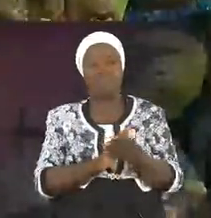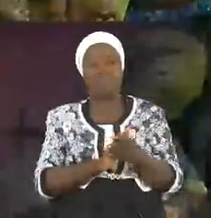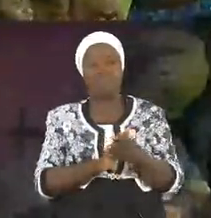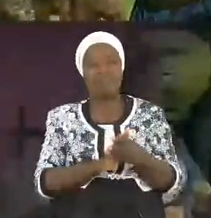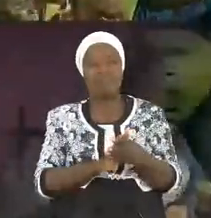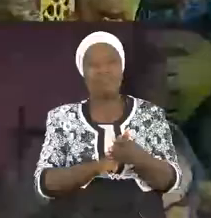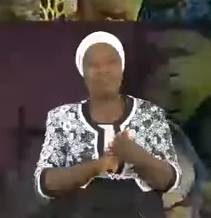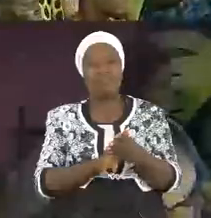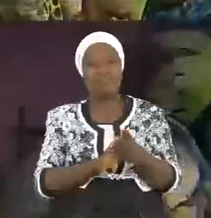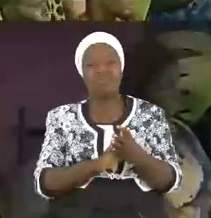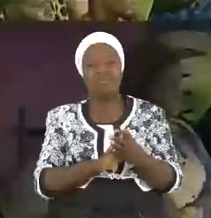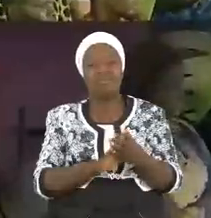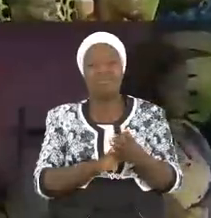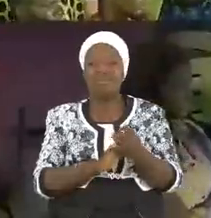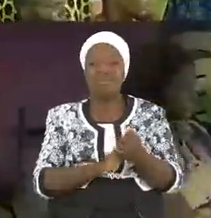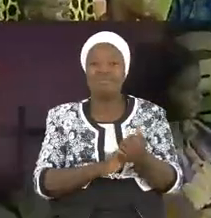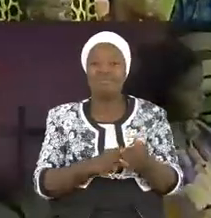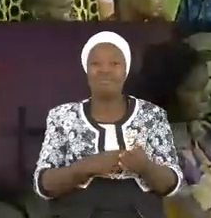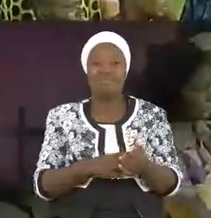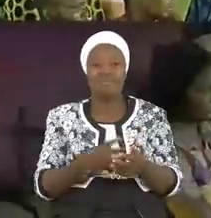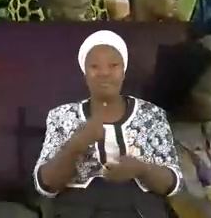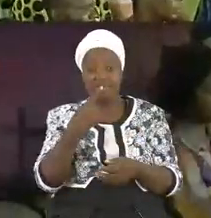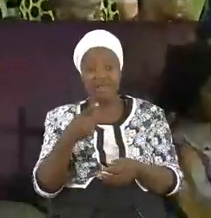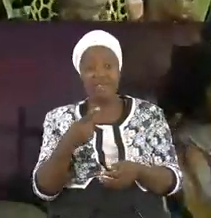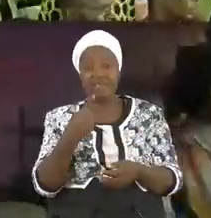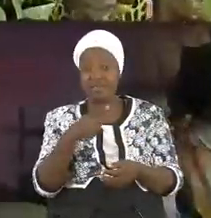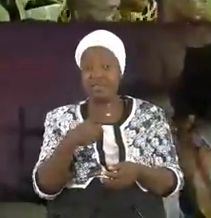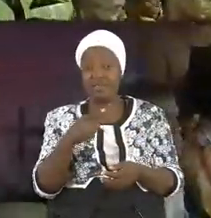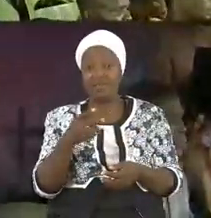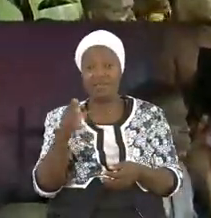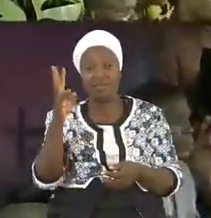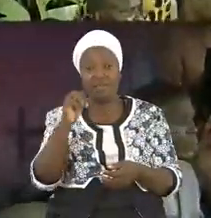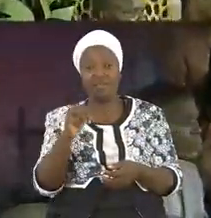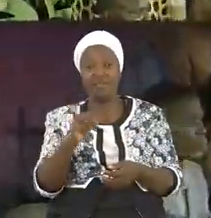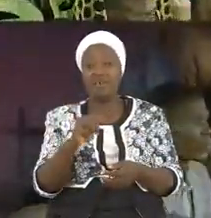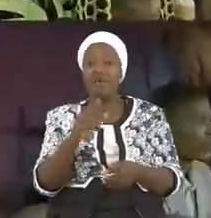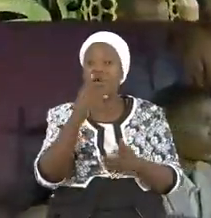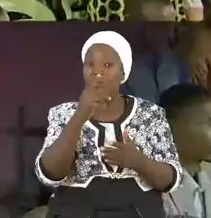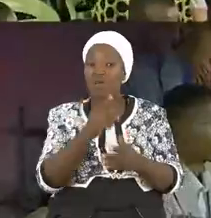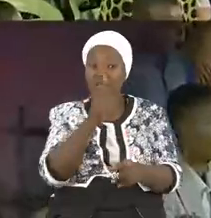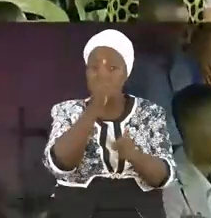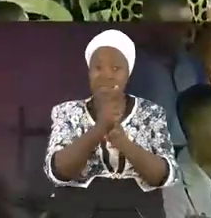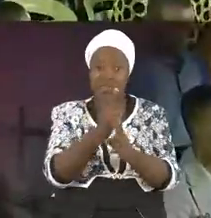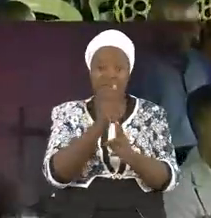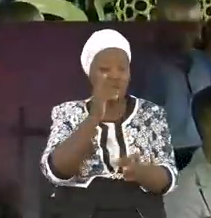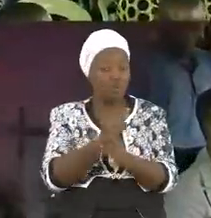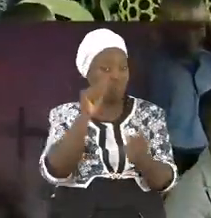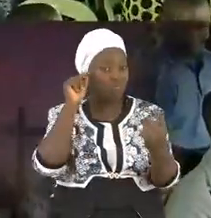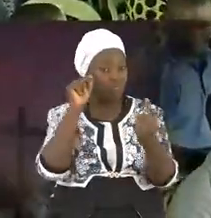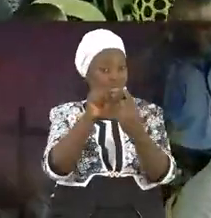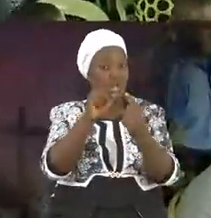exactly what your names are and what your addresses are, how we can contact